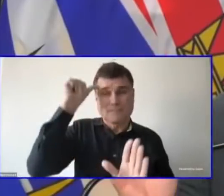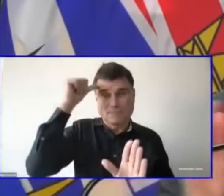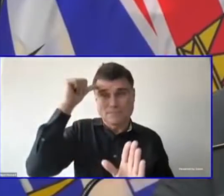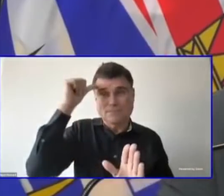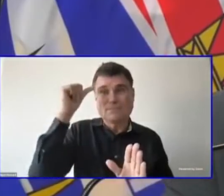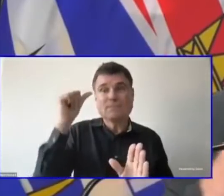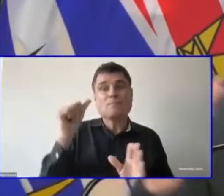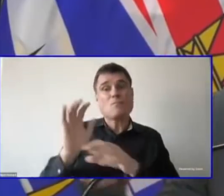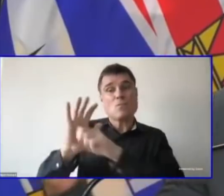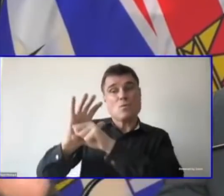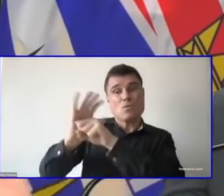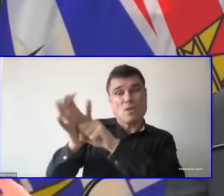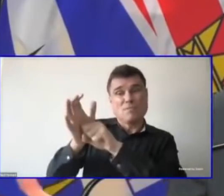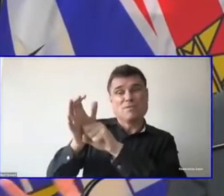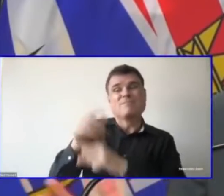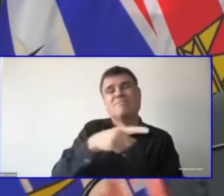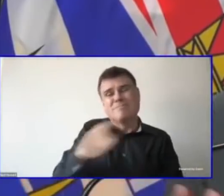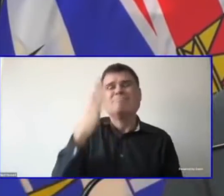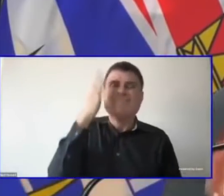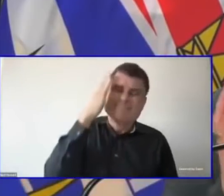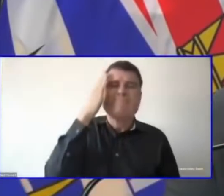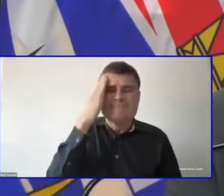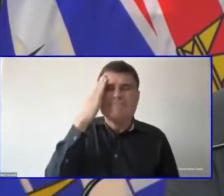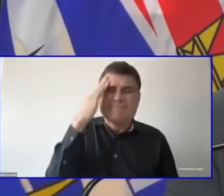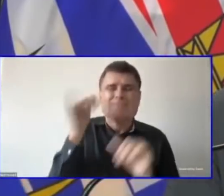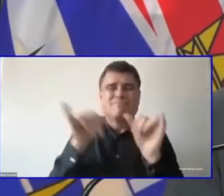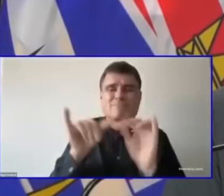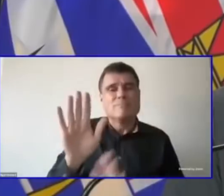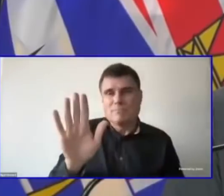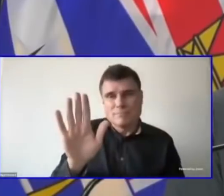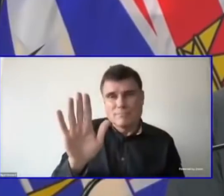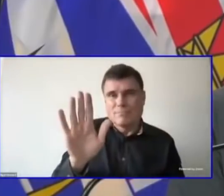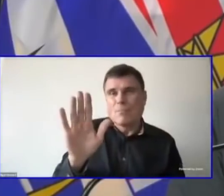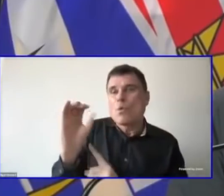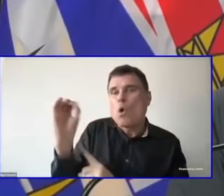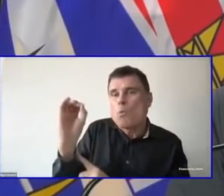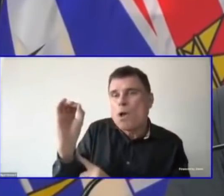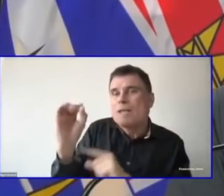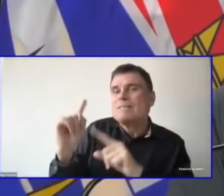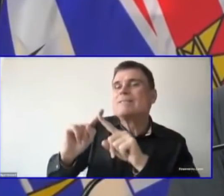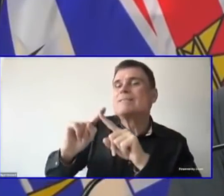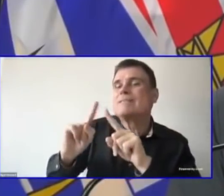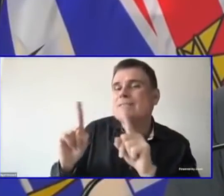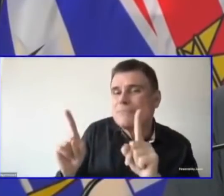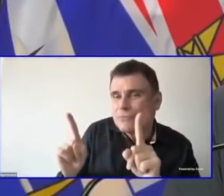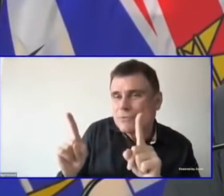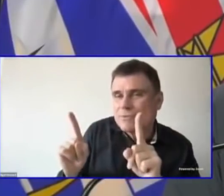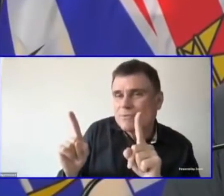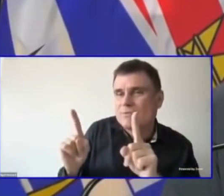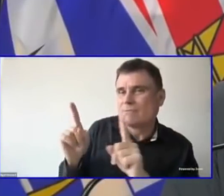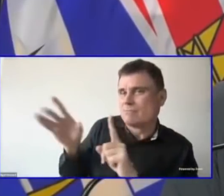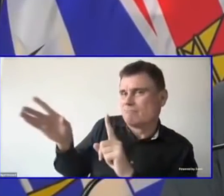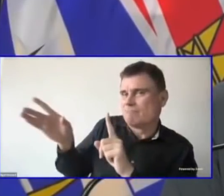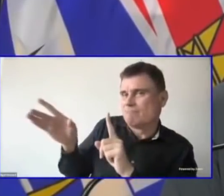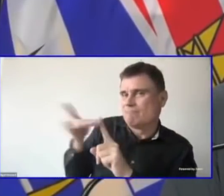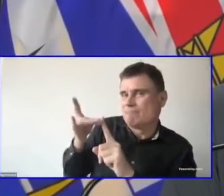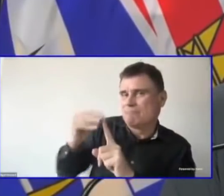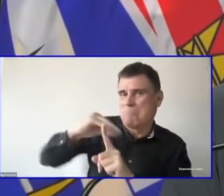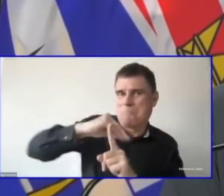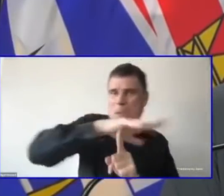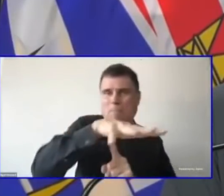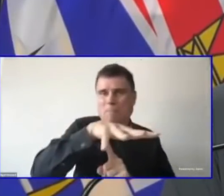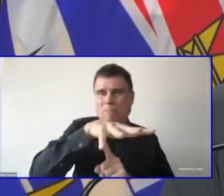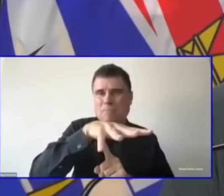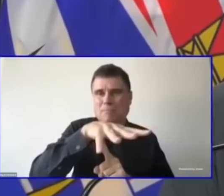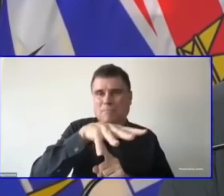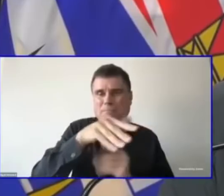is different, that is moving through all of us. So be respectful, wear your mask, keep your distance, and be patient